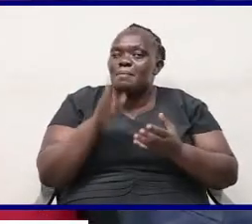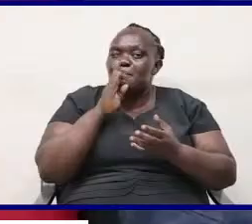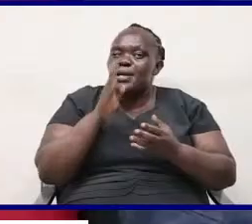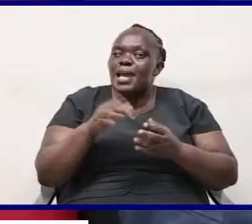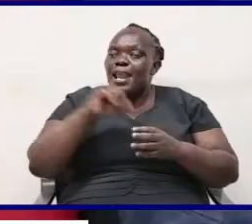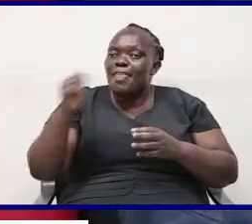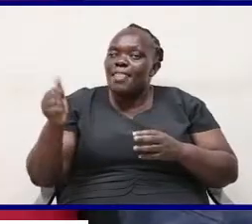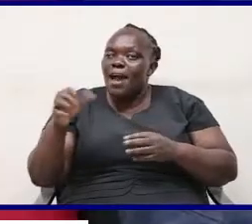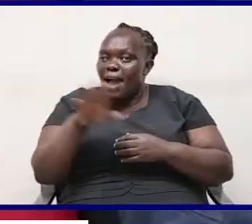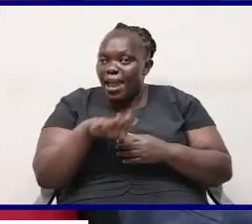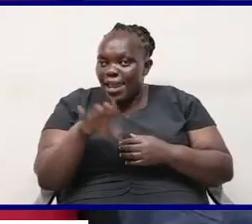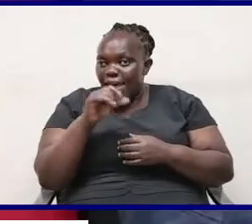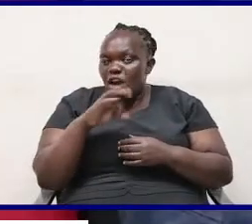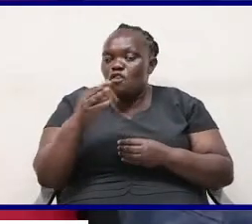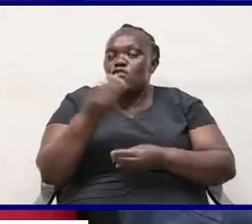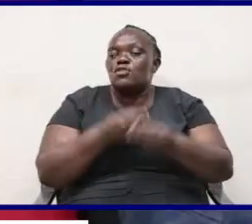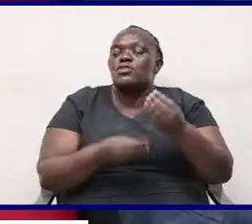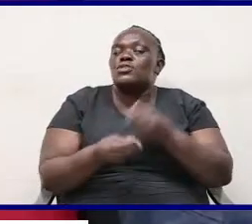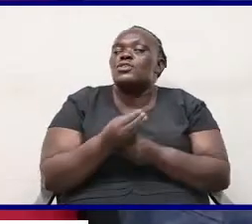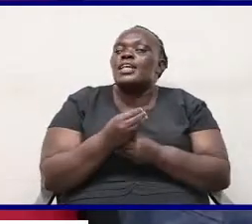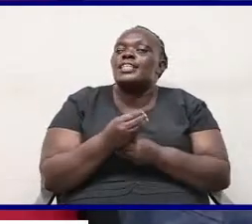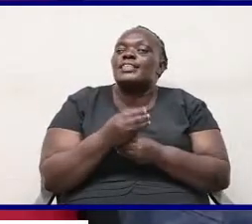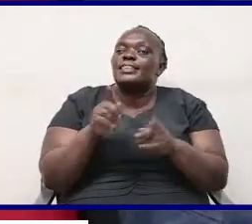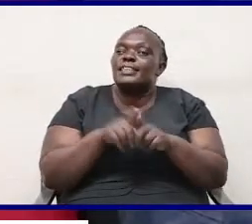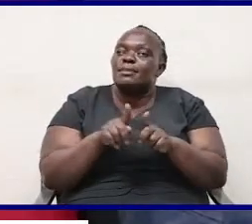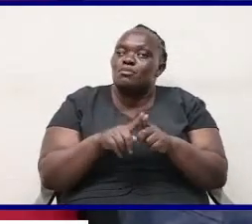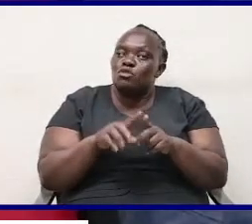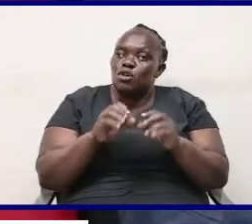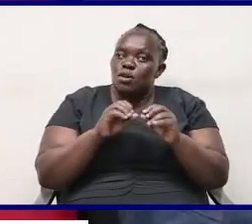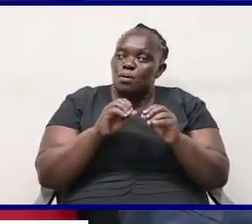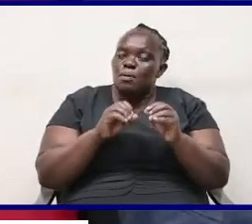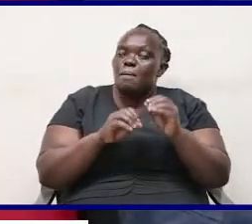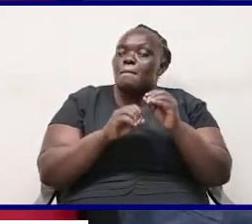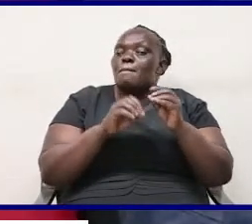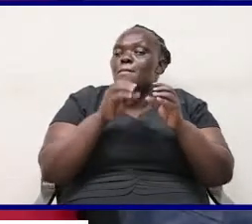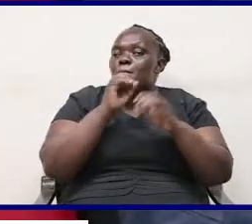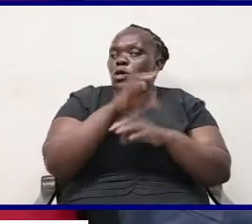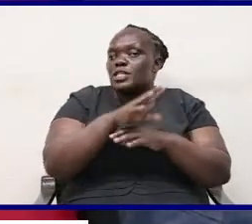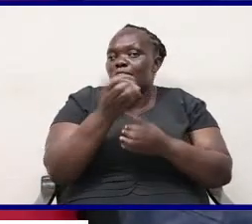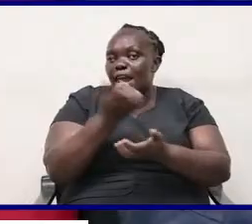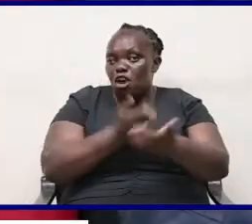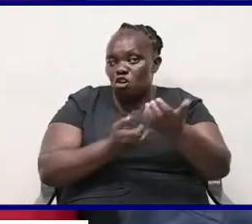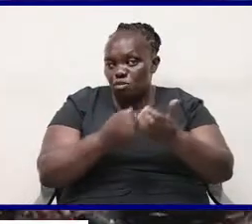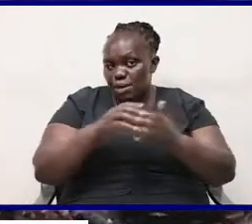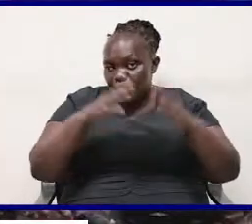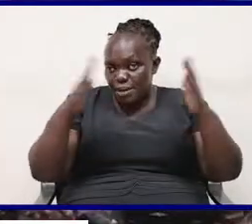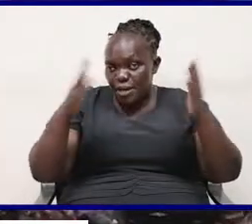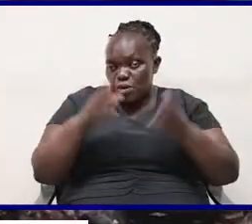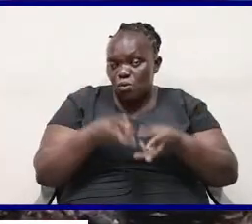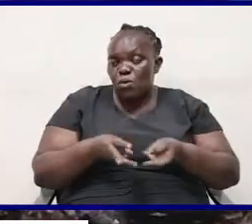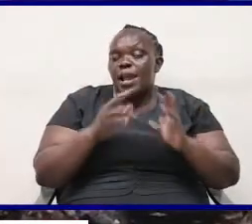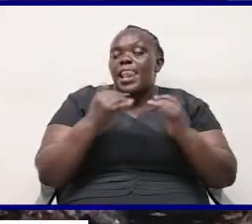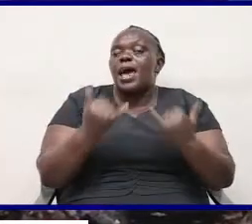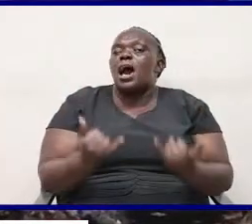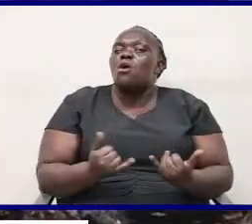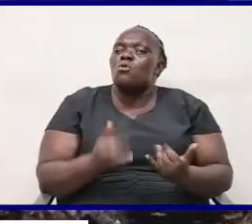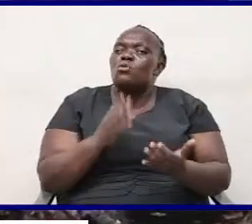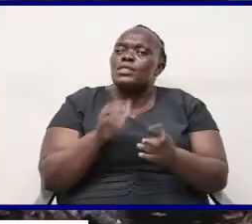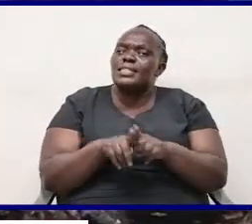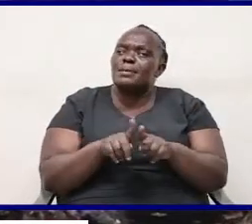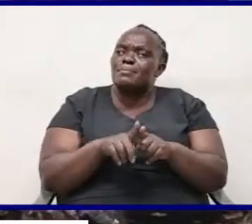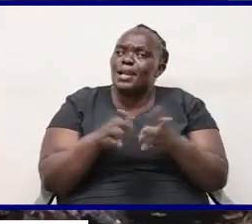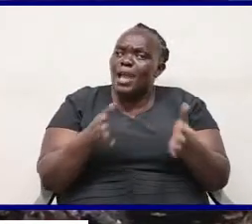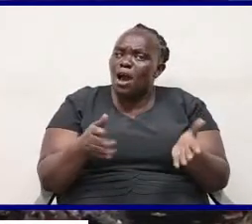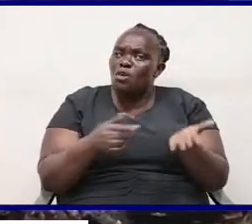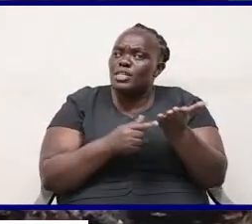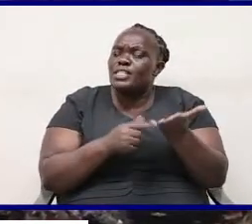is another element of trade that really boosts the economy in a big way. And so now there is now